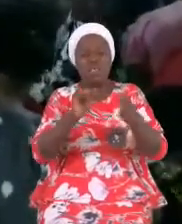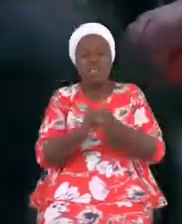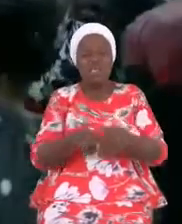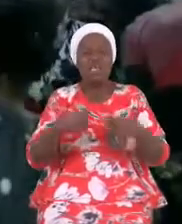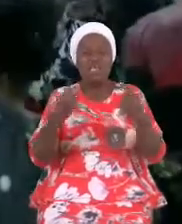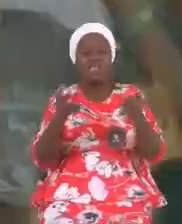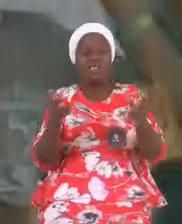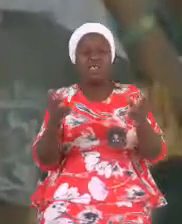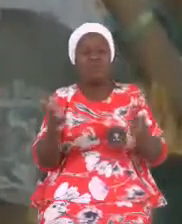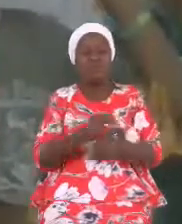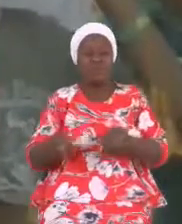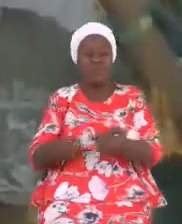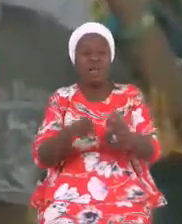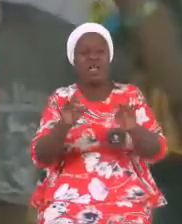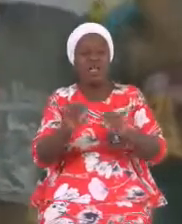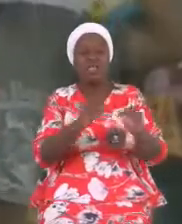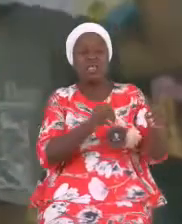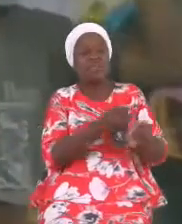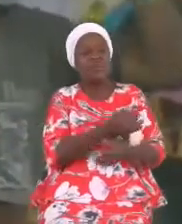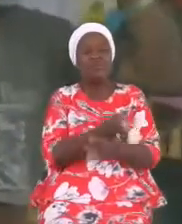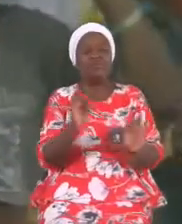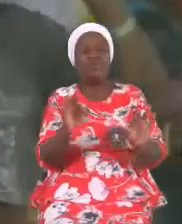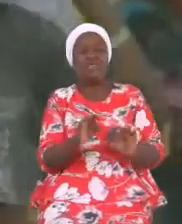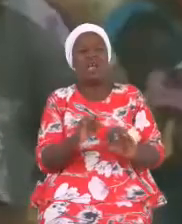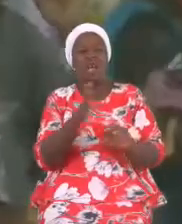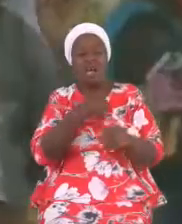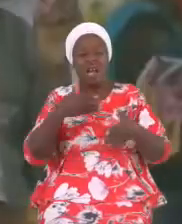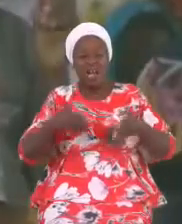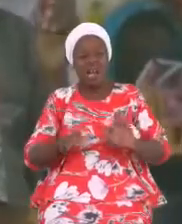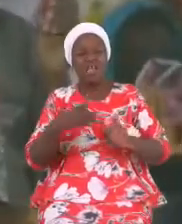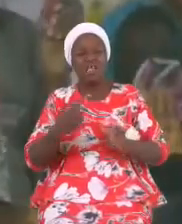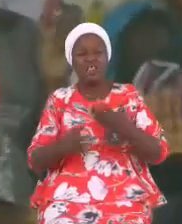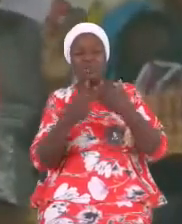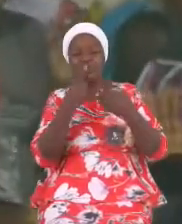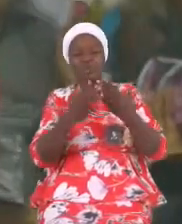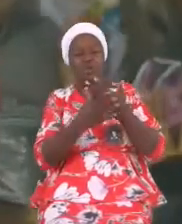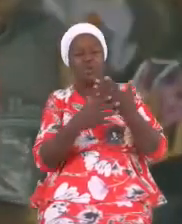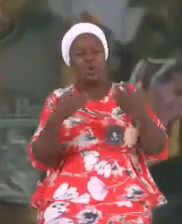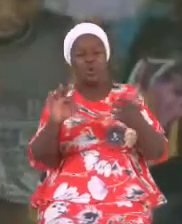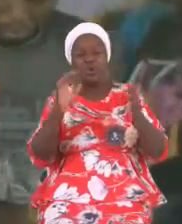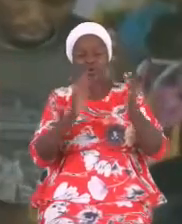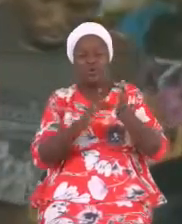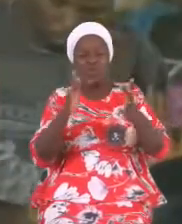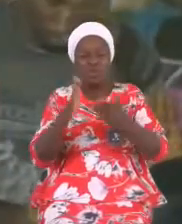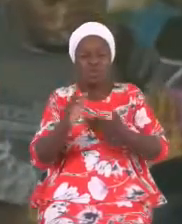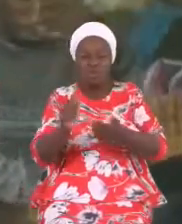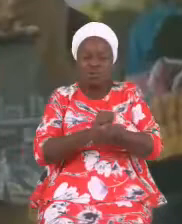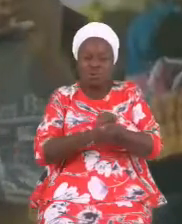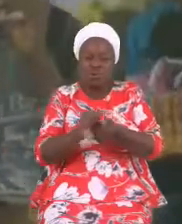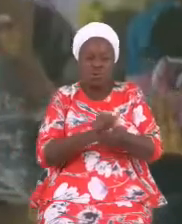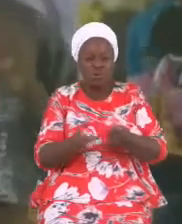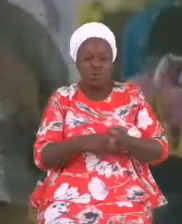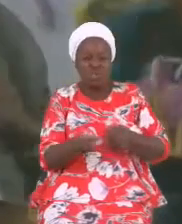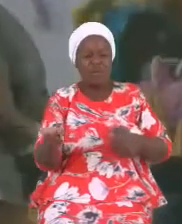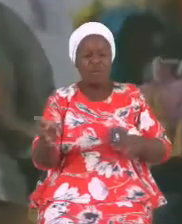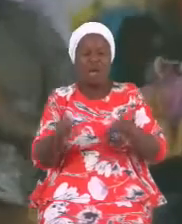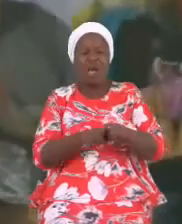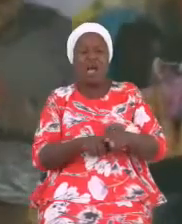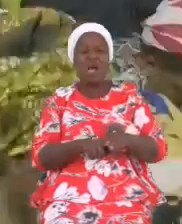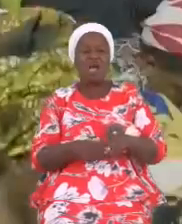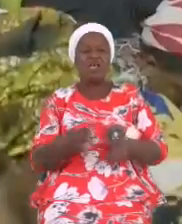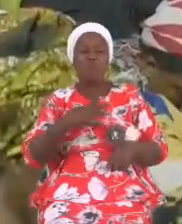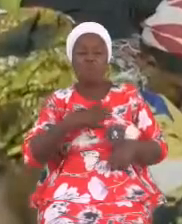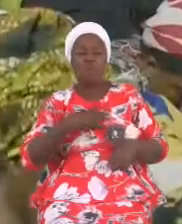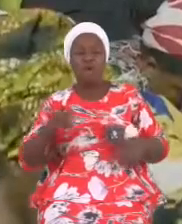Set them free. And let the blood of Jesus wash them as white as